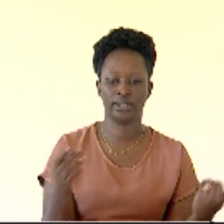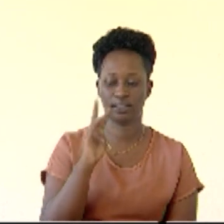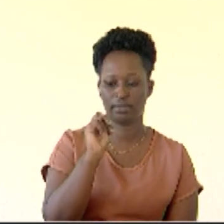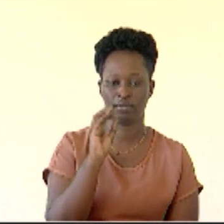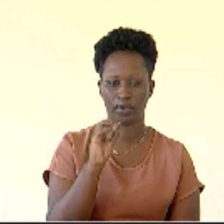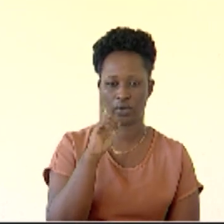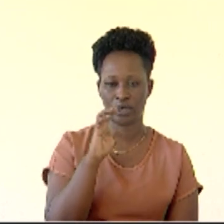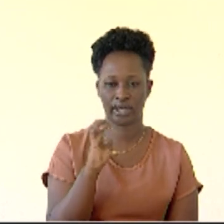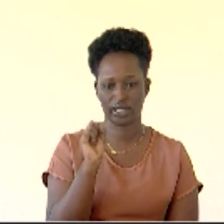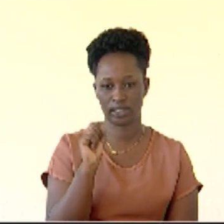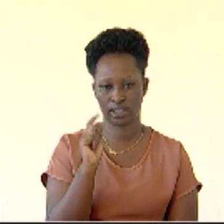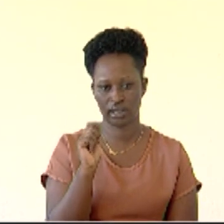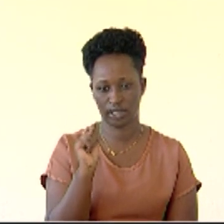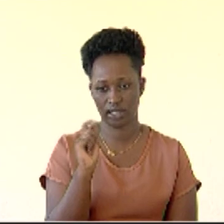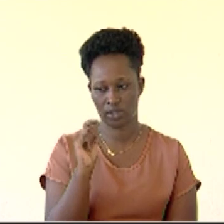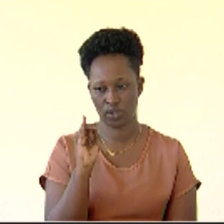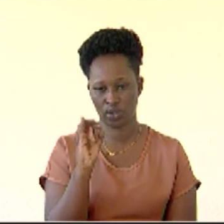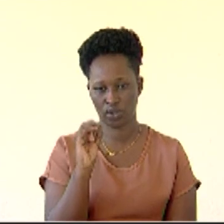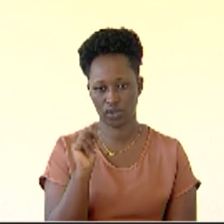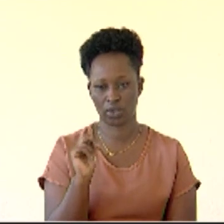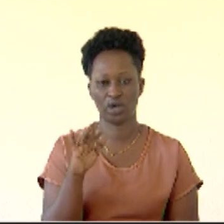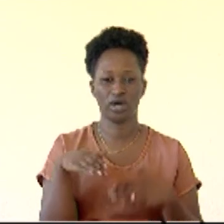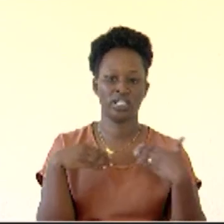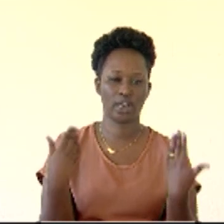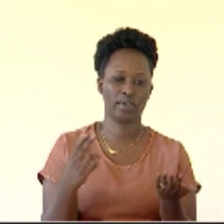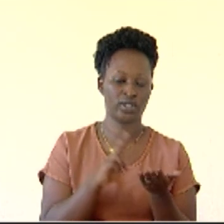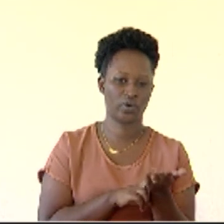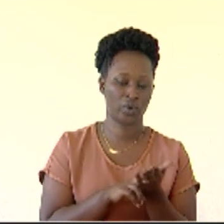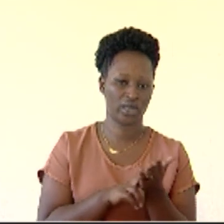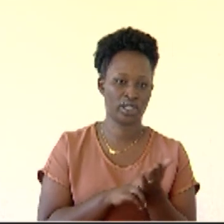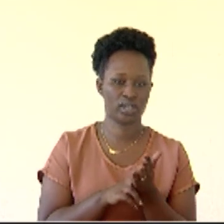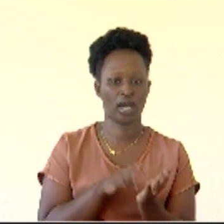molestation, and sexual harassment or use of the